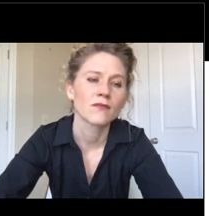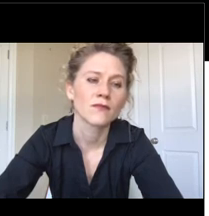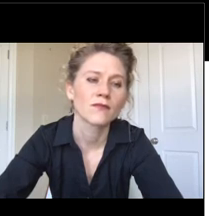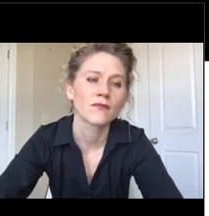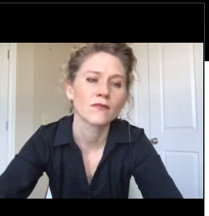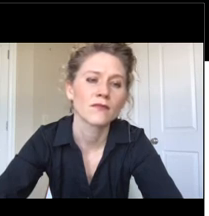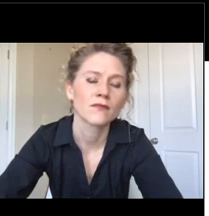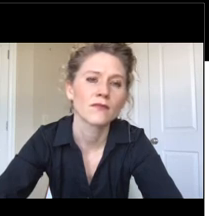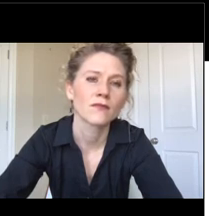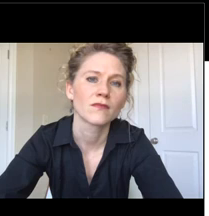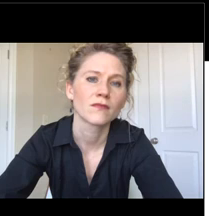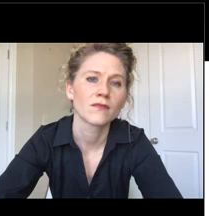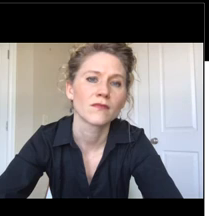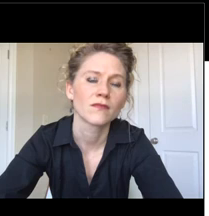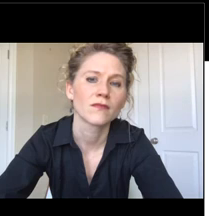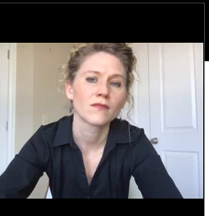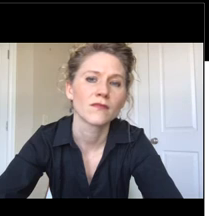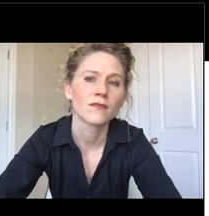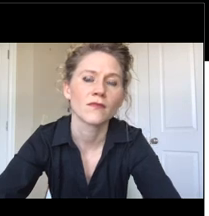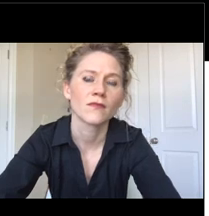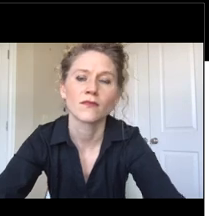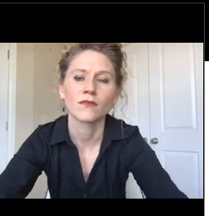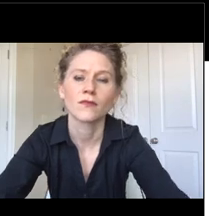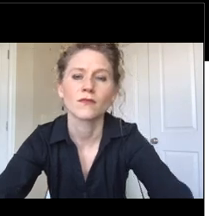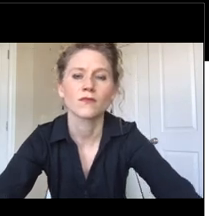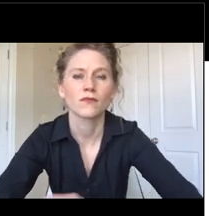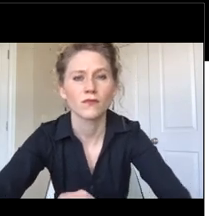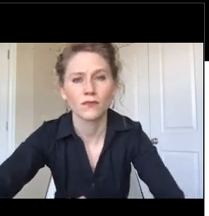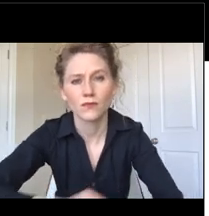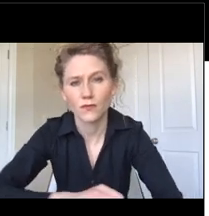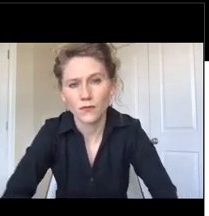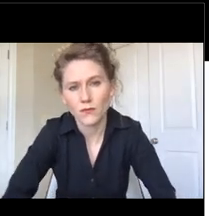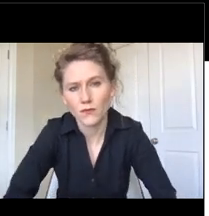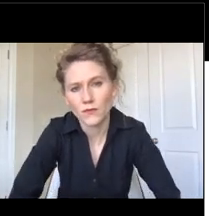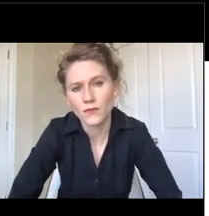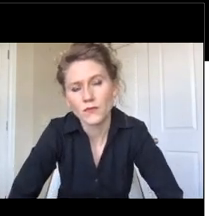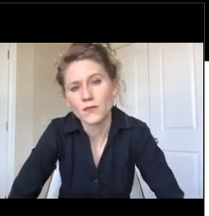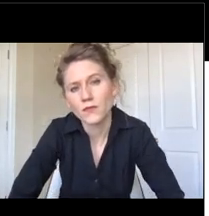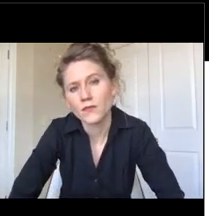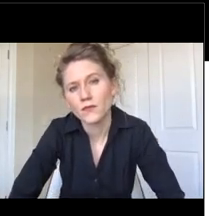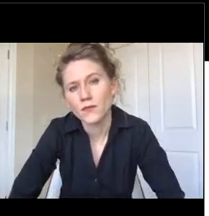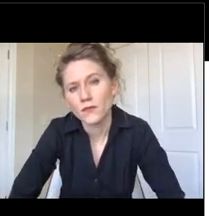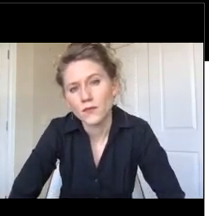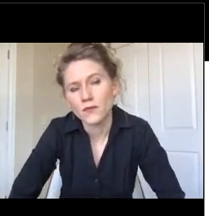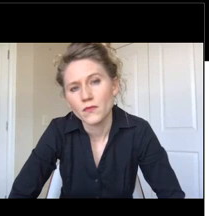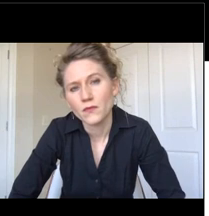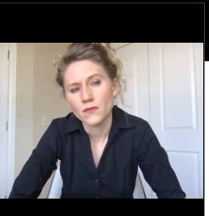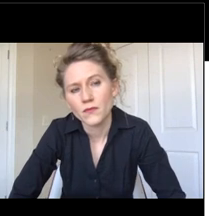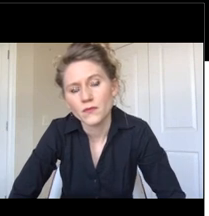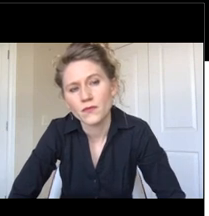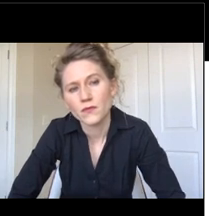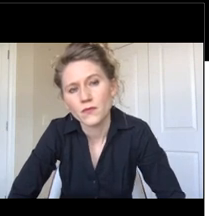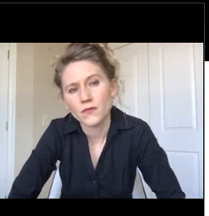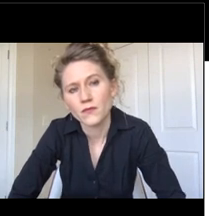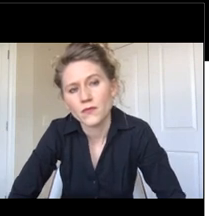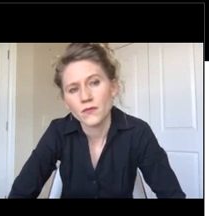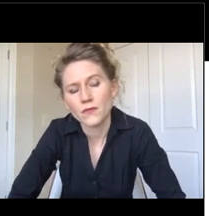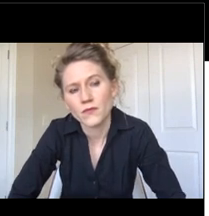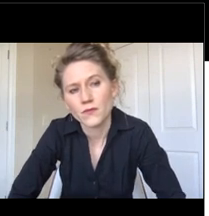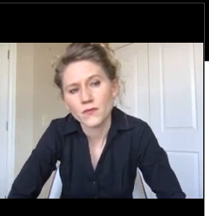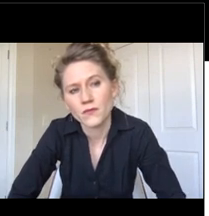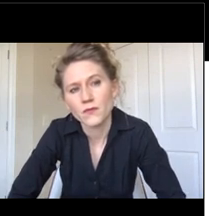problem was we continued our pavement condition expectations. Our residents knew it, city council knew it. We were trying to maintain that, but we